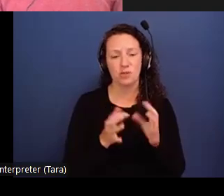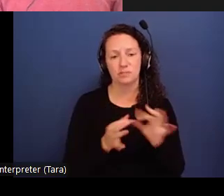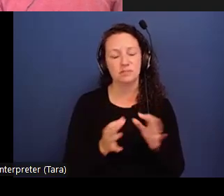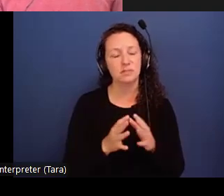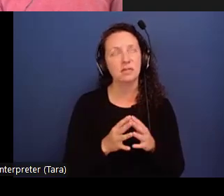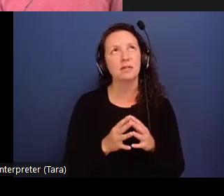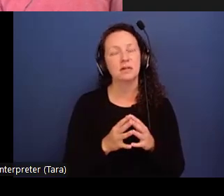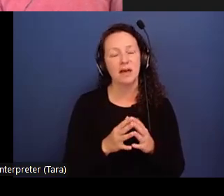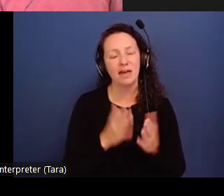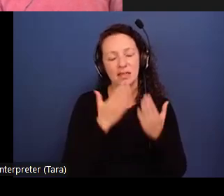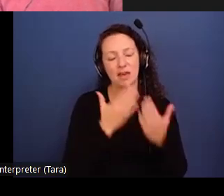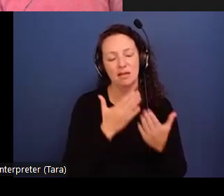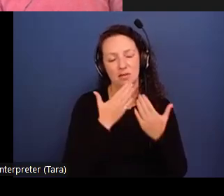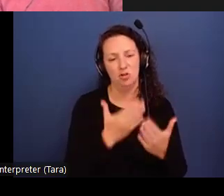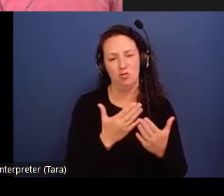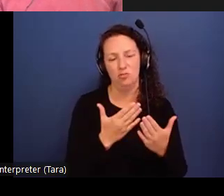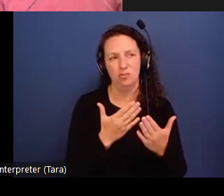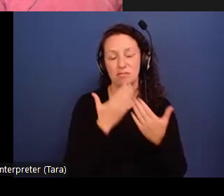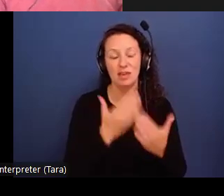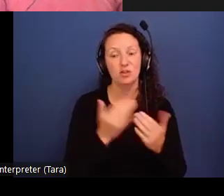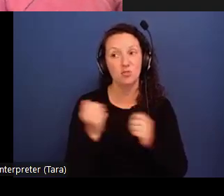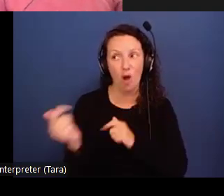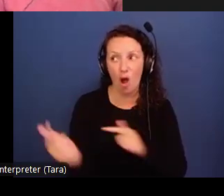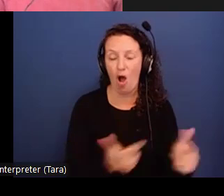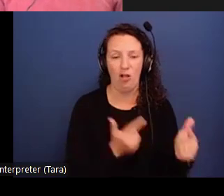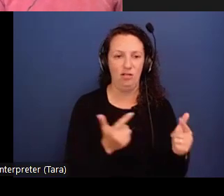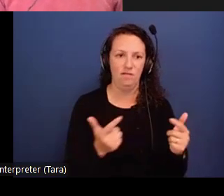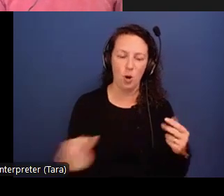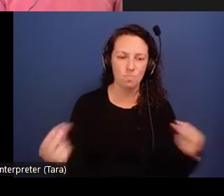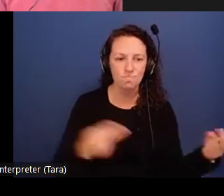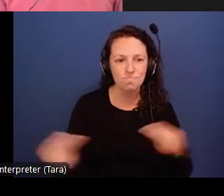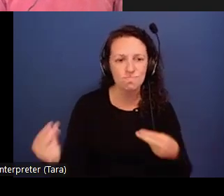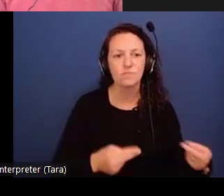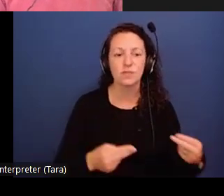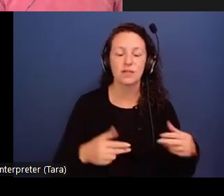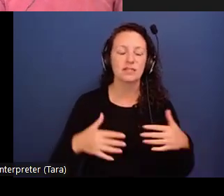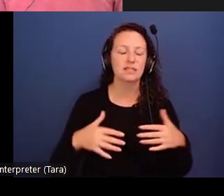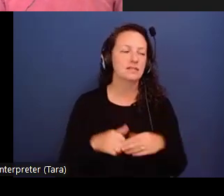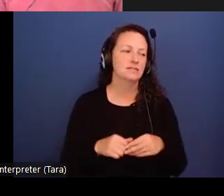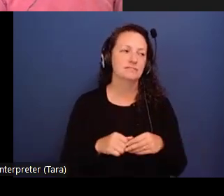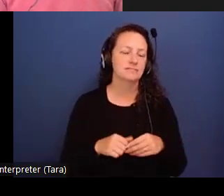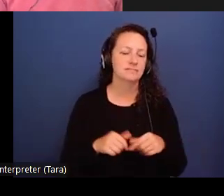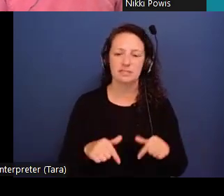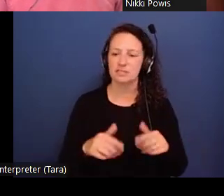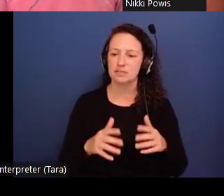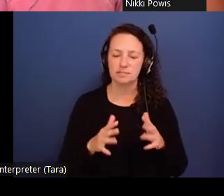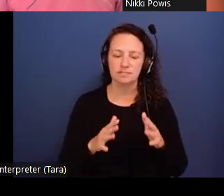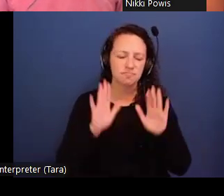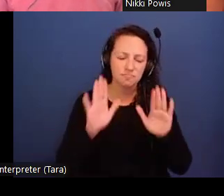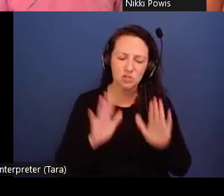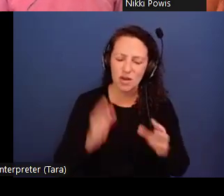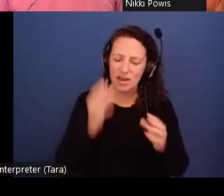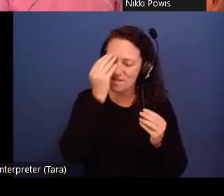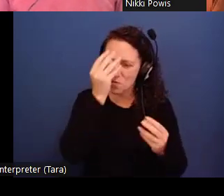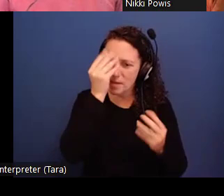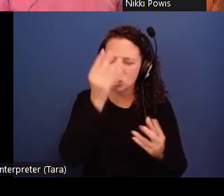truly, thank you all for being here. This was really informative. And I hope that people